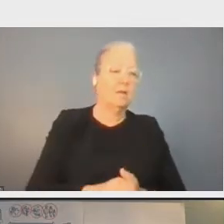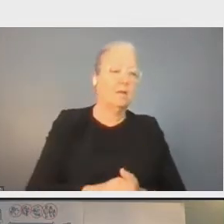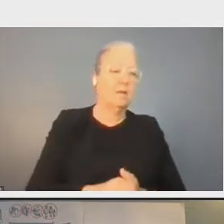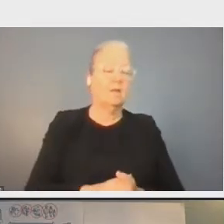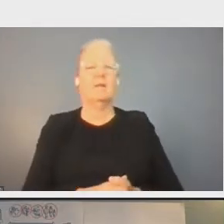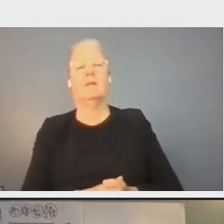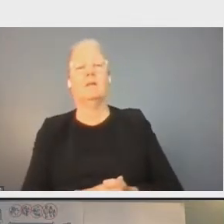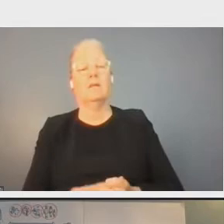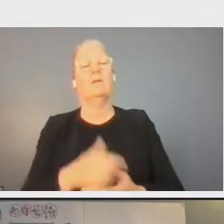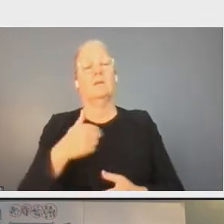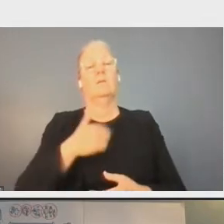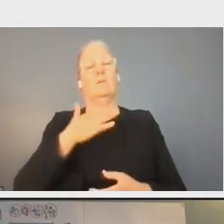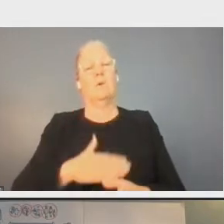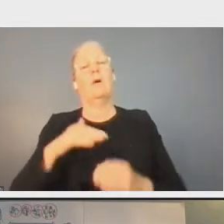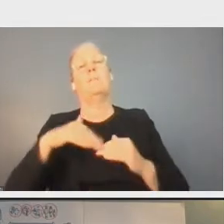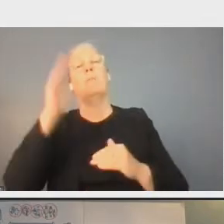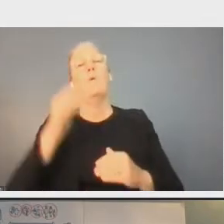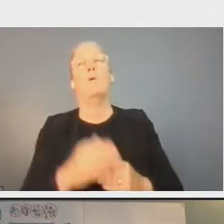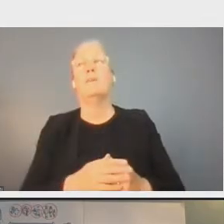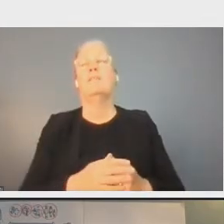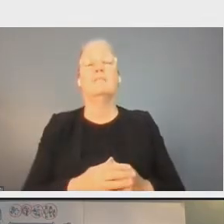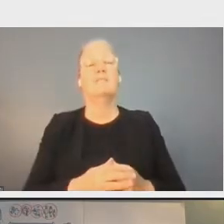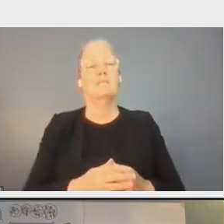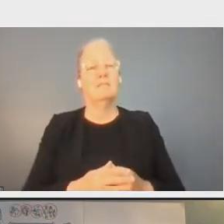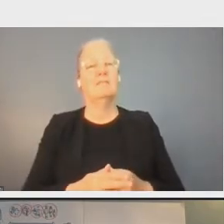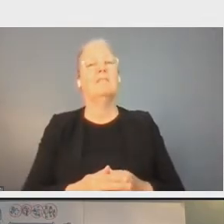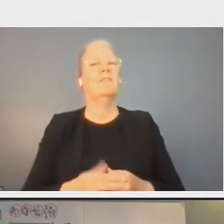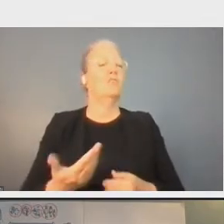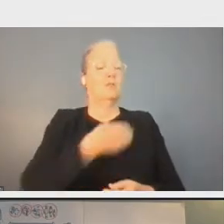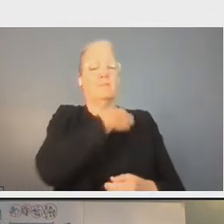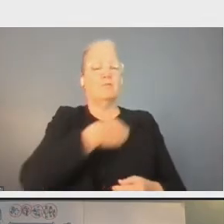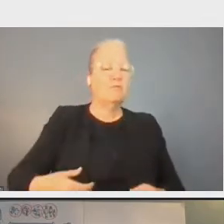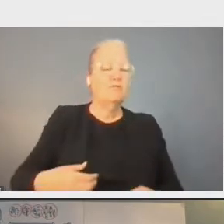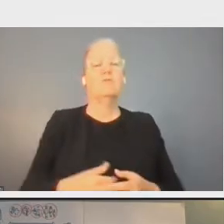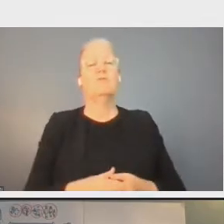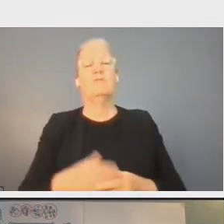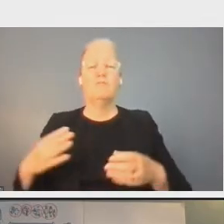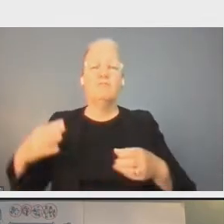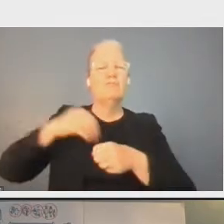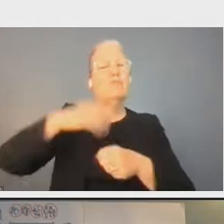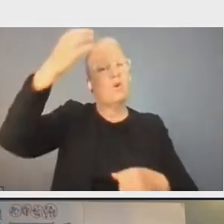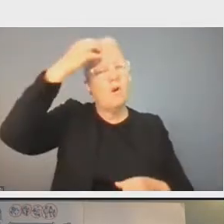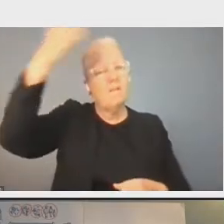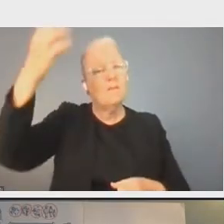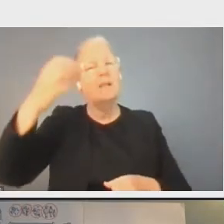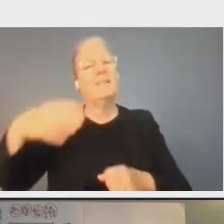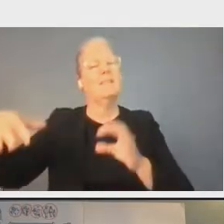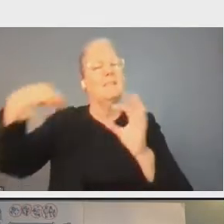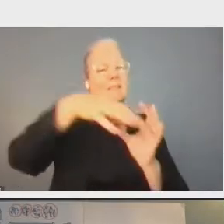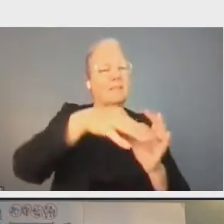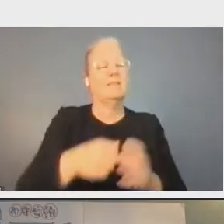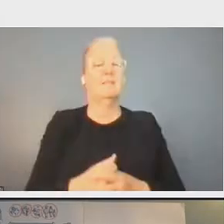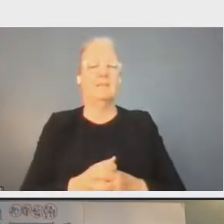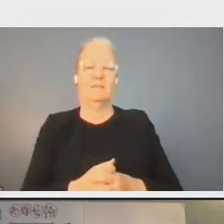need more ministers of the environment that are joining and doing a key role. We in